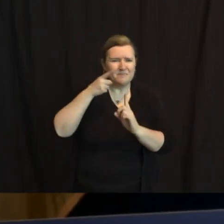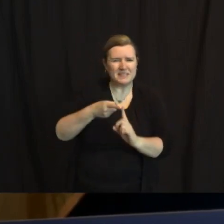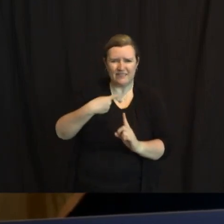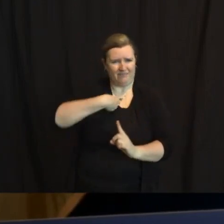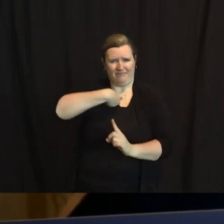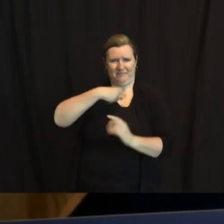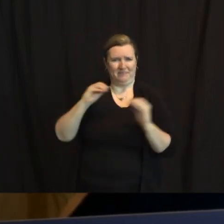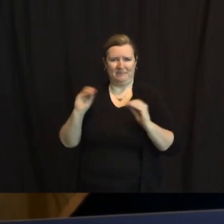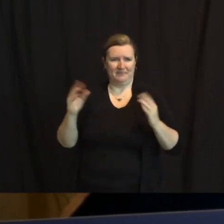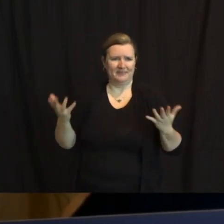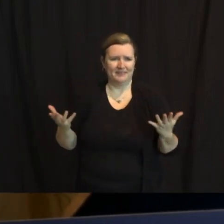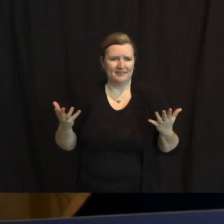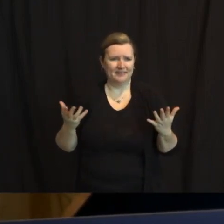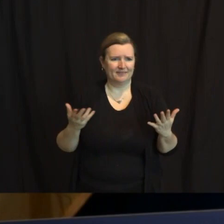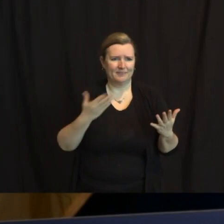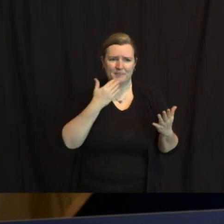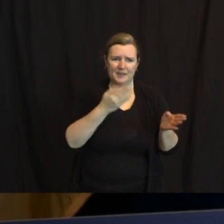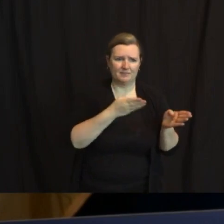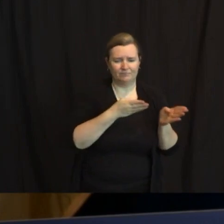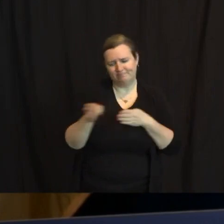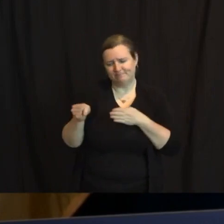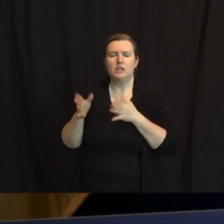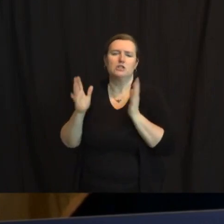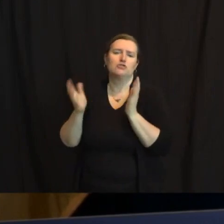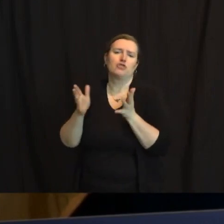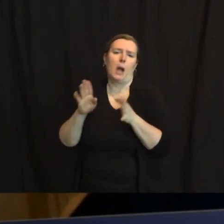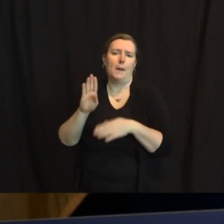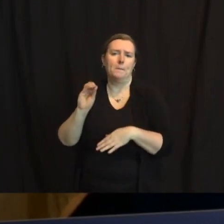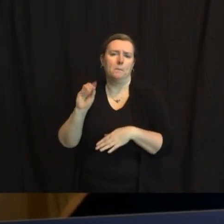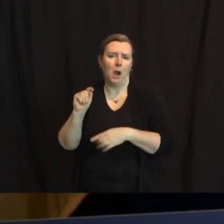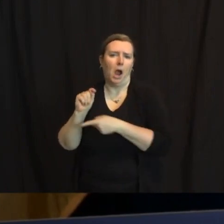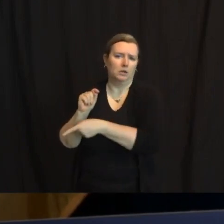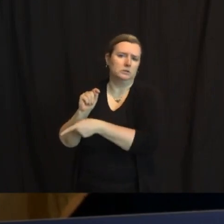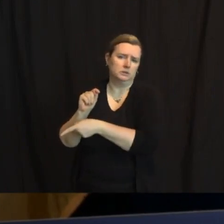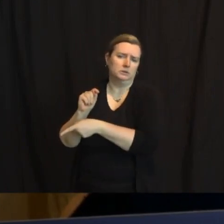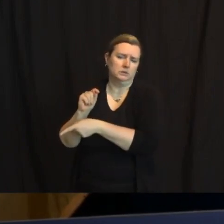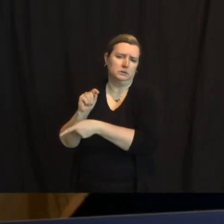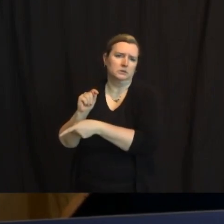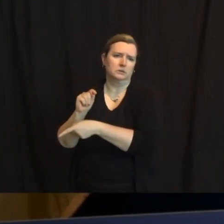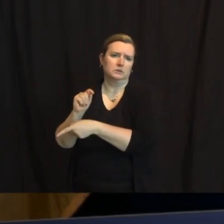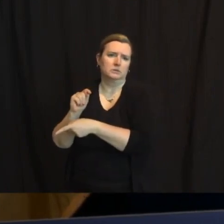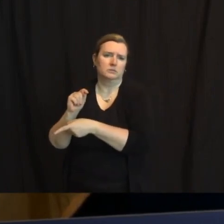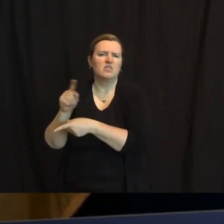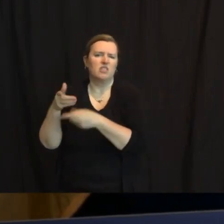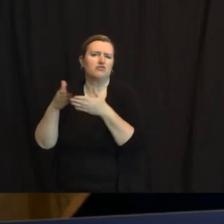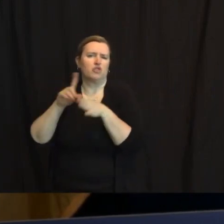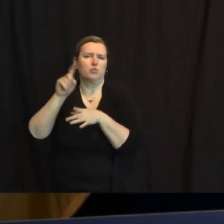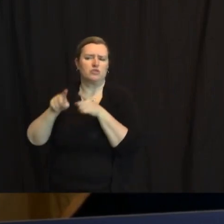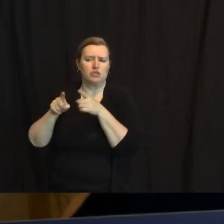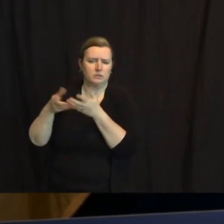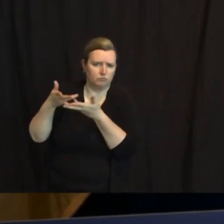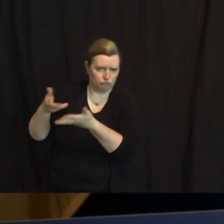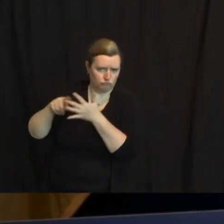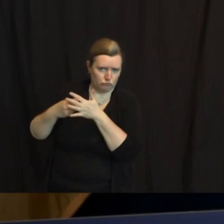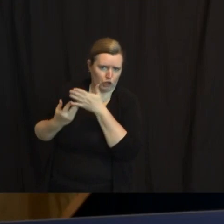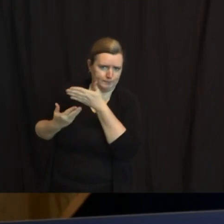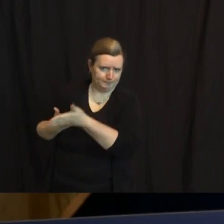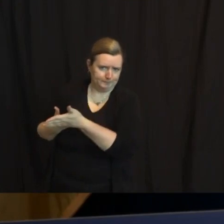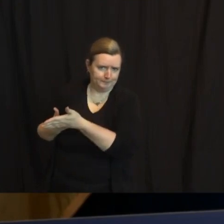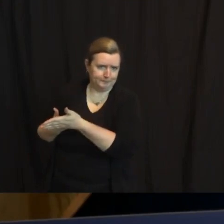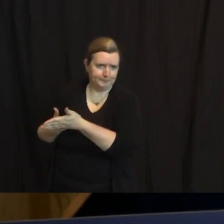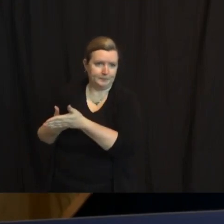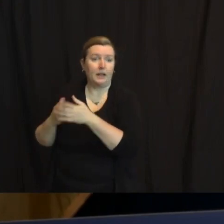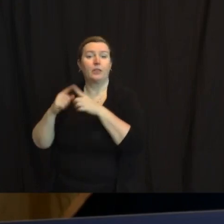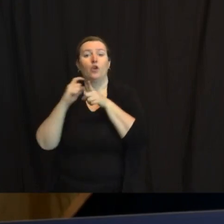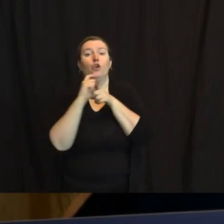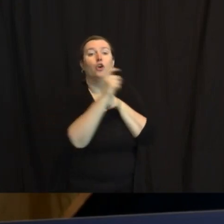availability and our other triage or other non-UI staff who's helping us out, what that really does is take the load off the folks who are answering and can attend to people's claims.